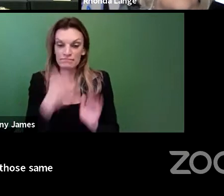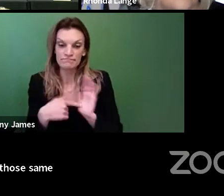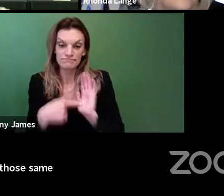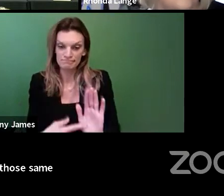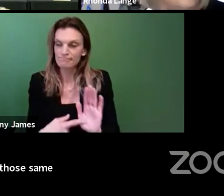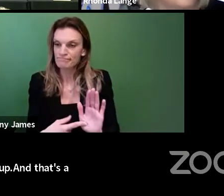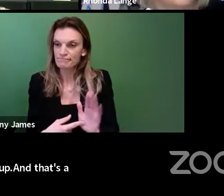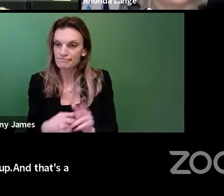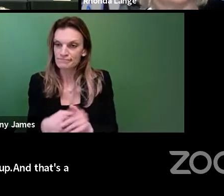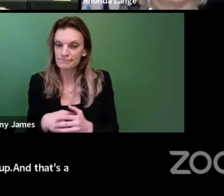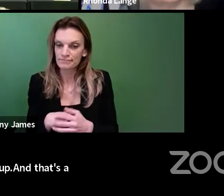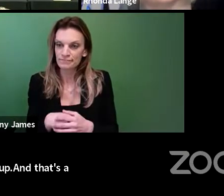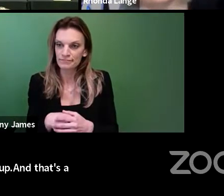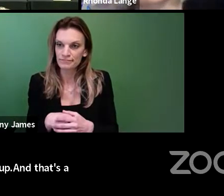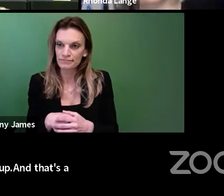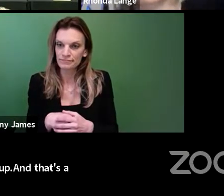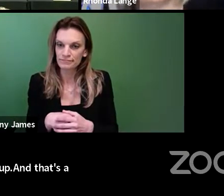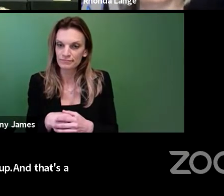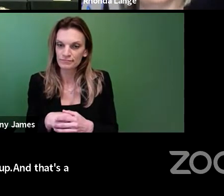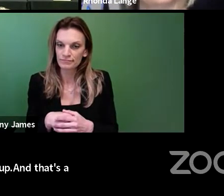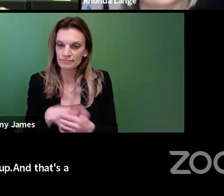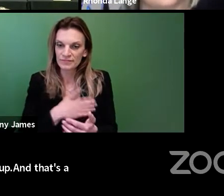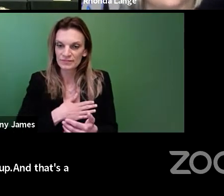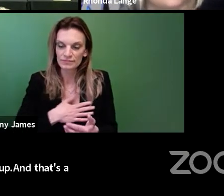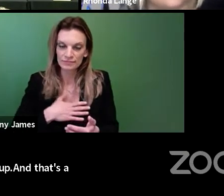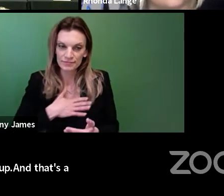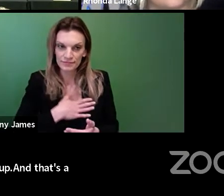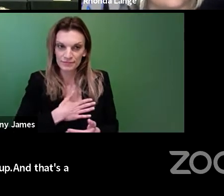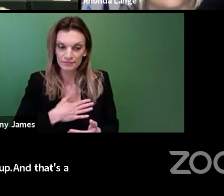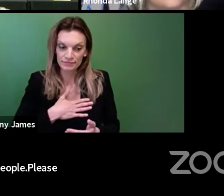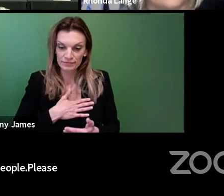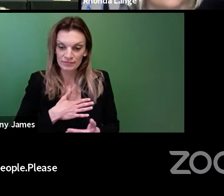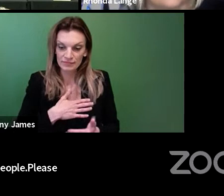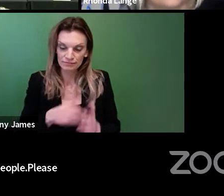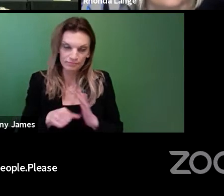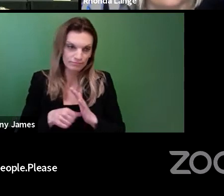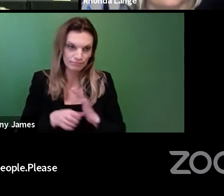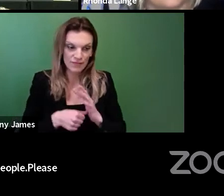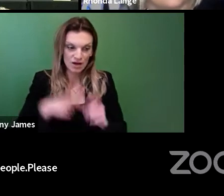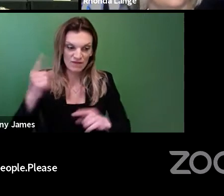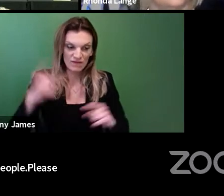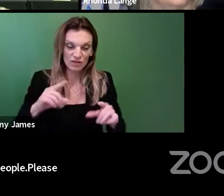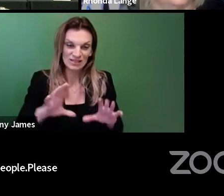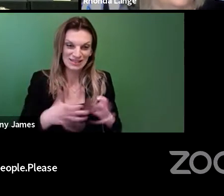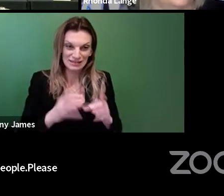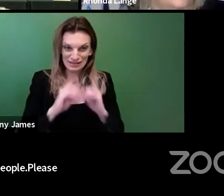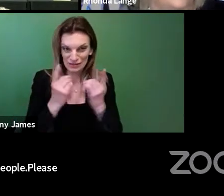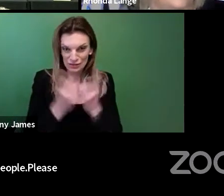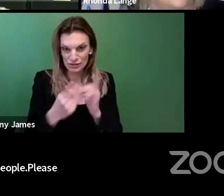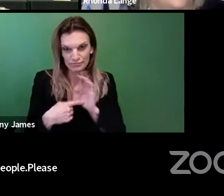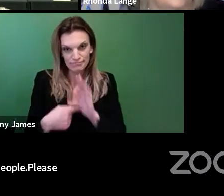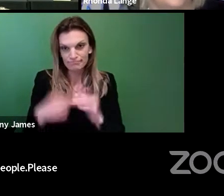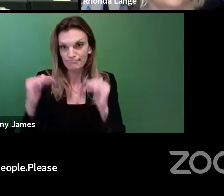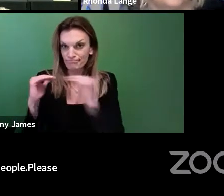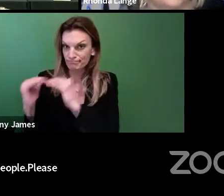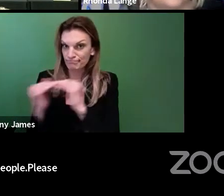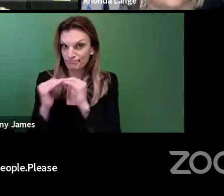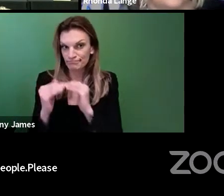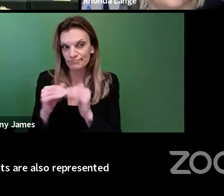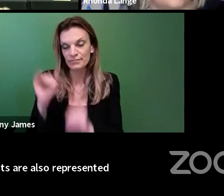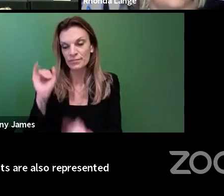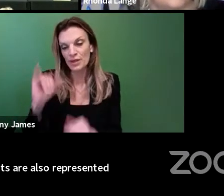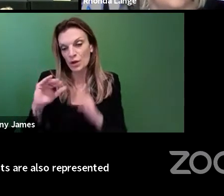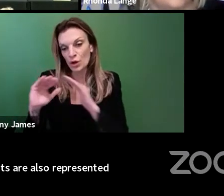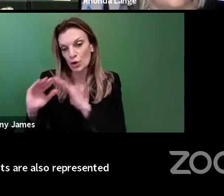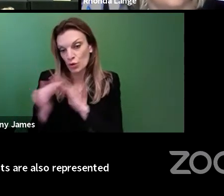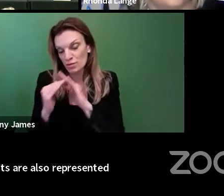people. Please ensure also that our diverse districts are also represented fairly by not grouping urban and